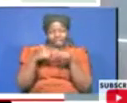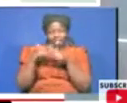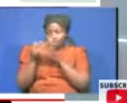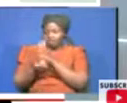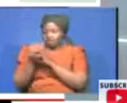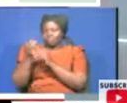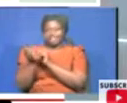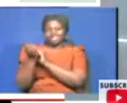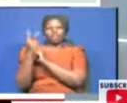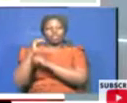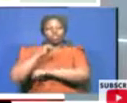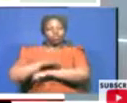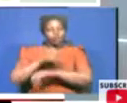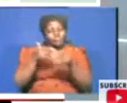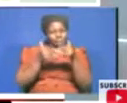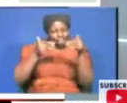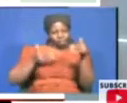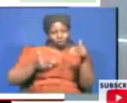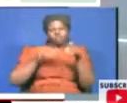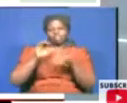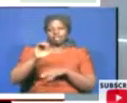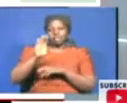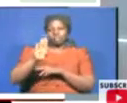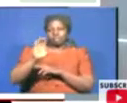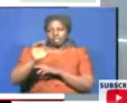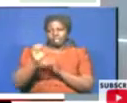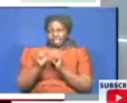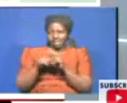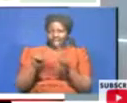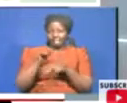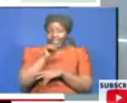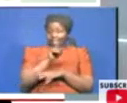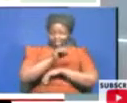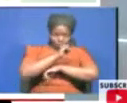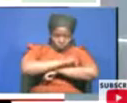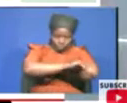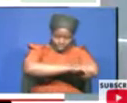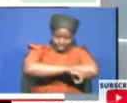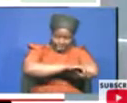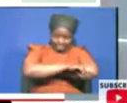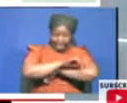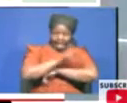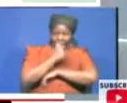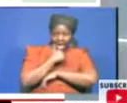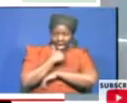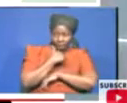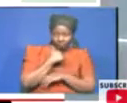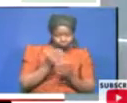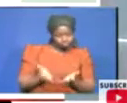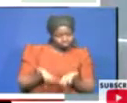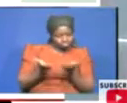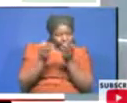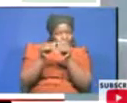the CBC started. Mm-hmm. And this nursery school has come up nicely, and now it is